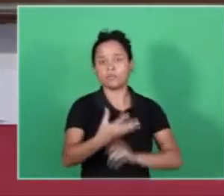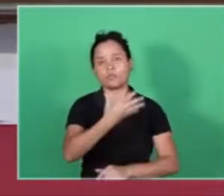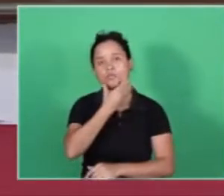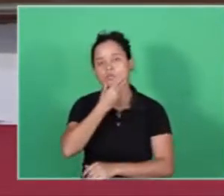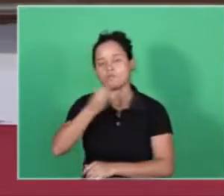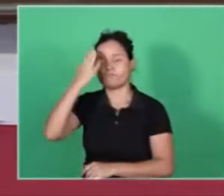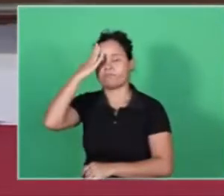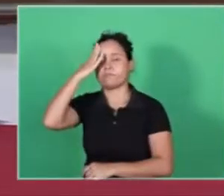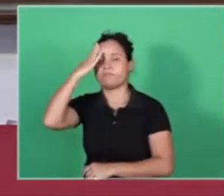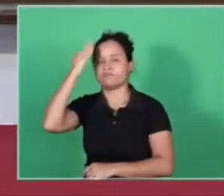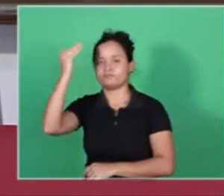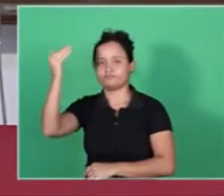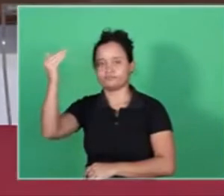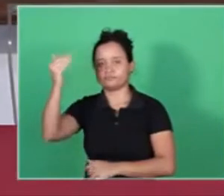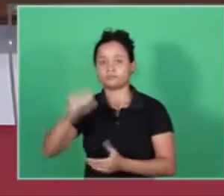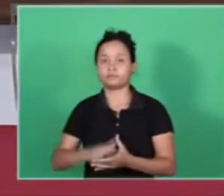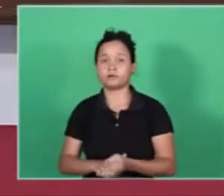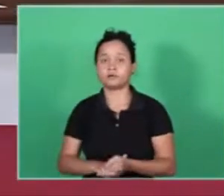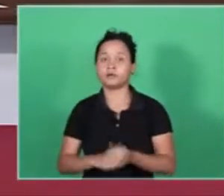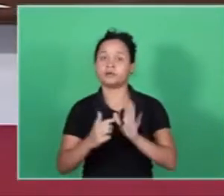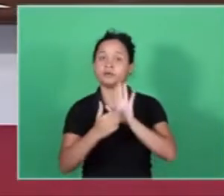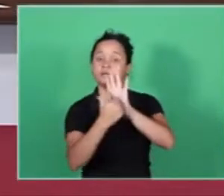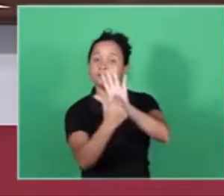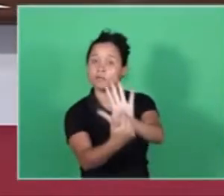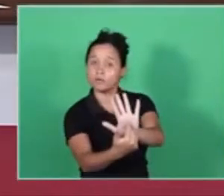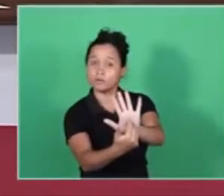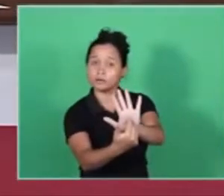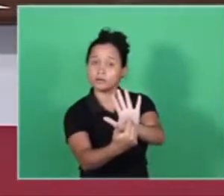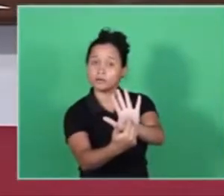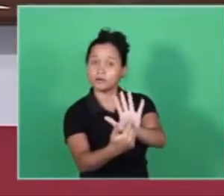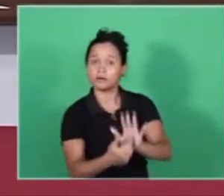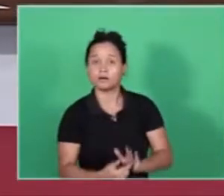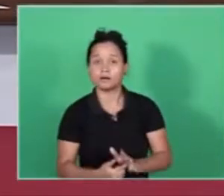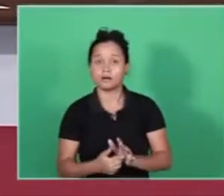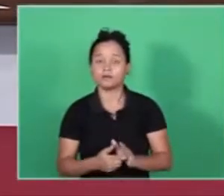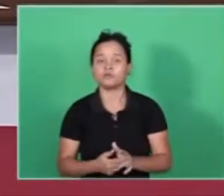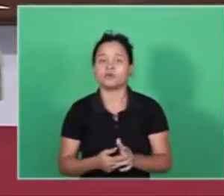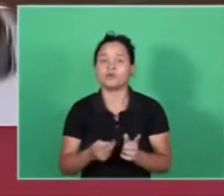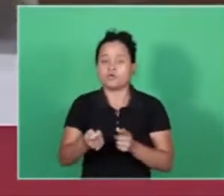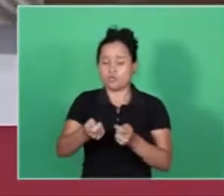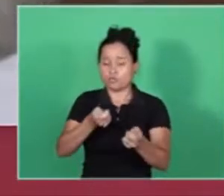energy, of Lavoisier, preserving energy.